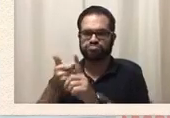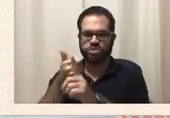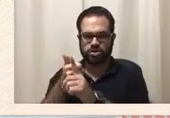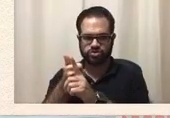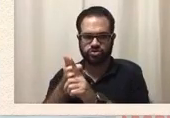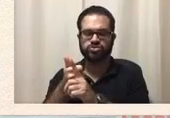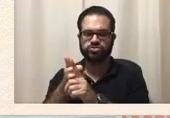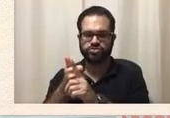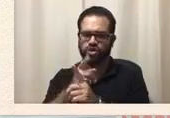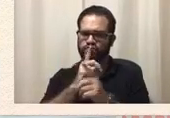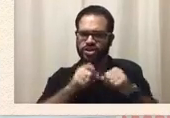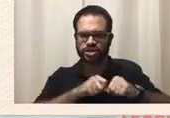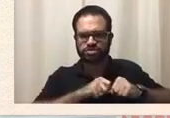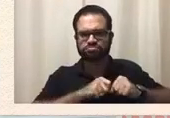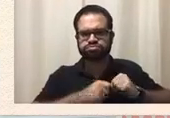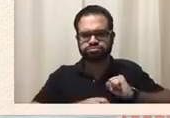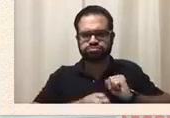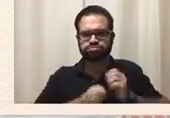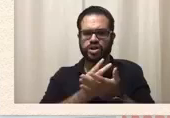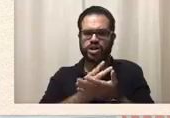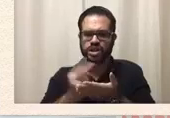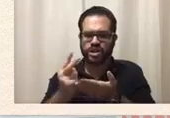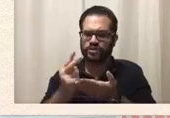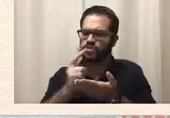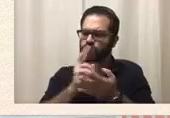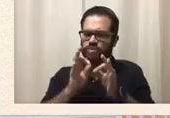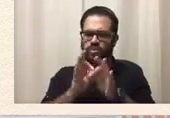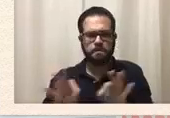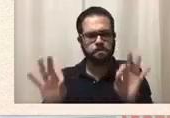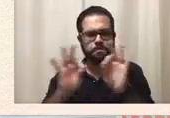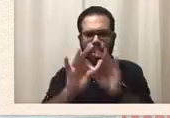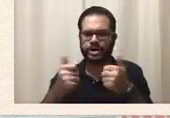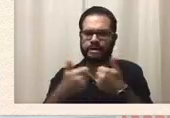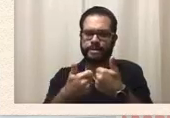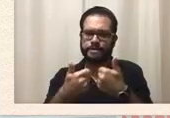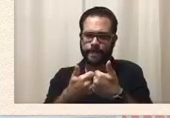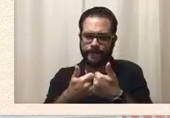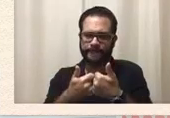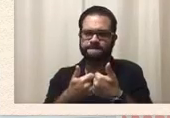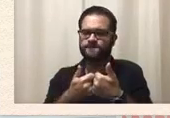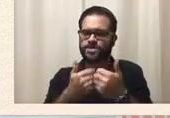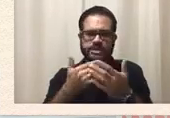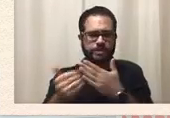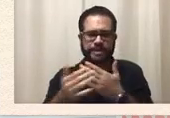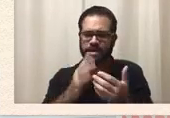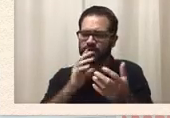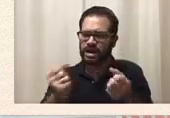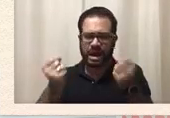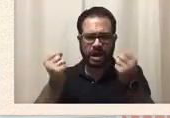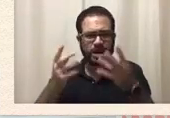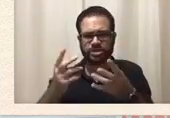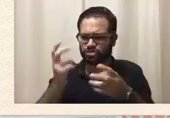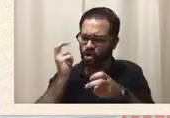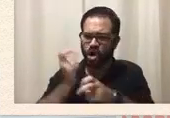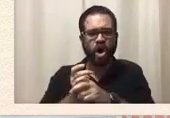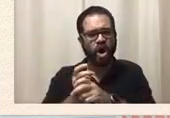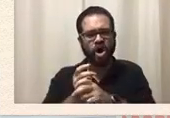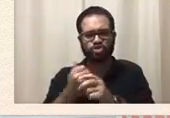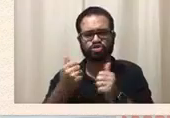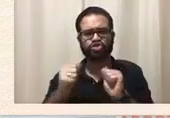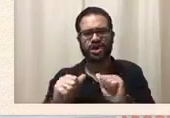an important game was, despite playing one's heart out. Given that the Eagles had not been